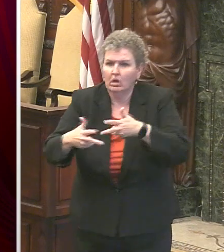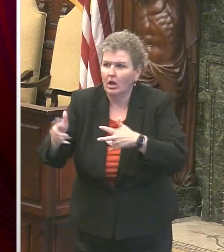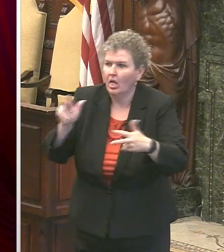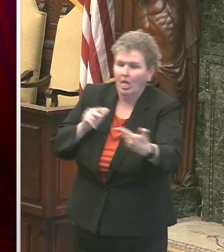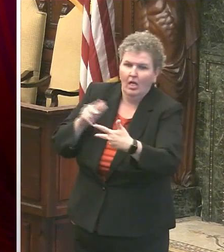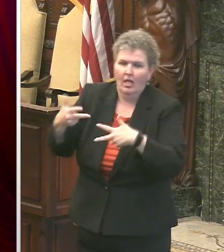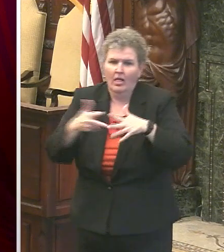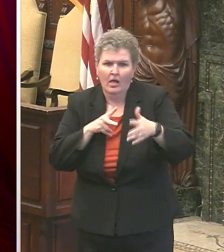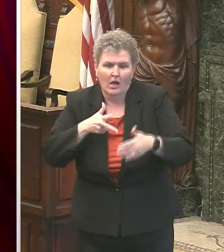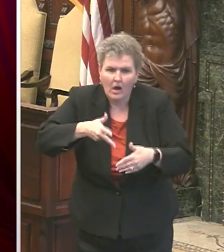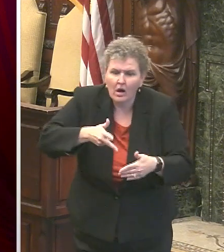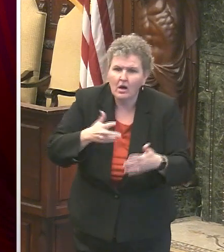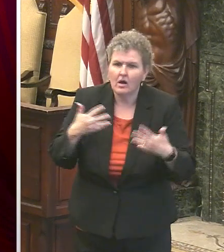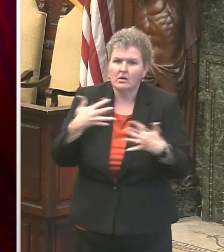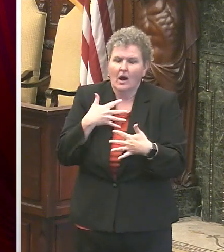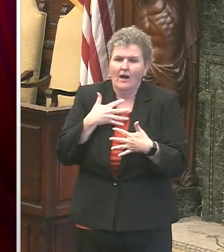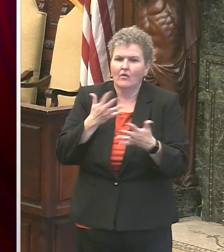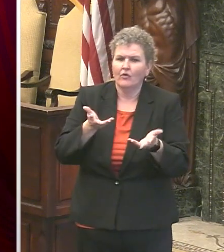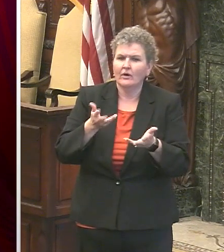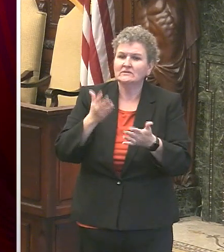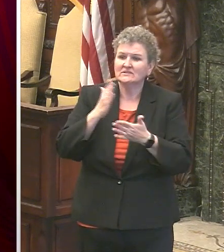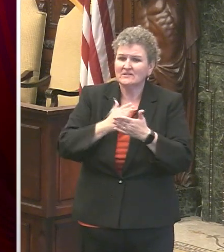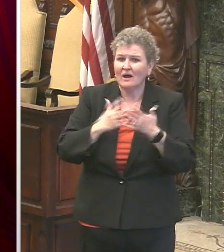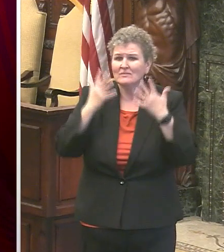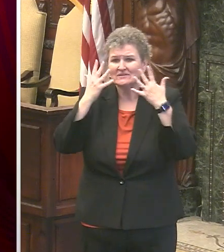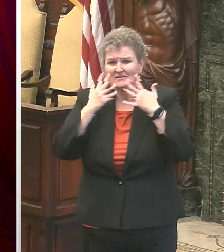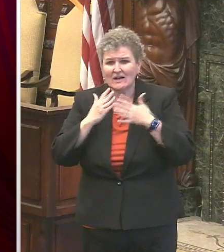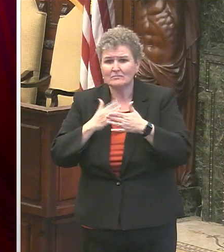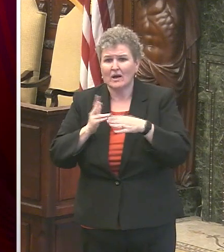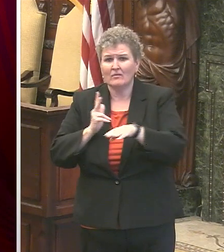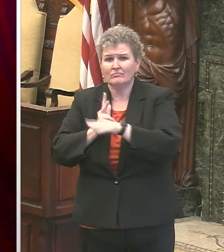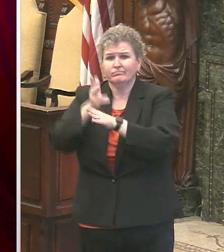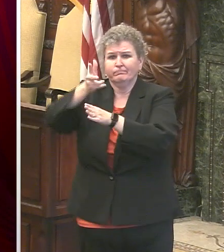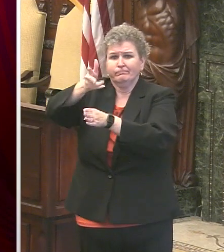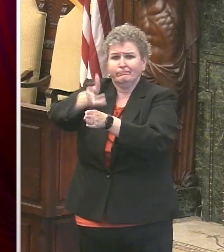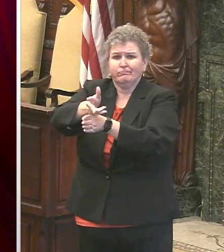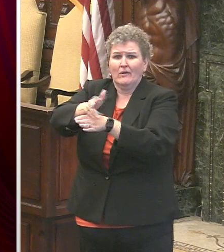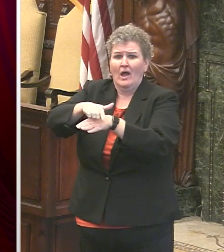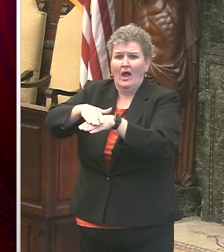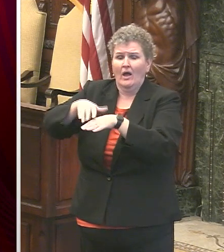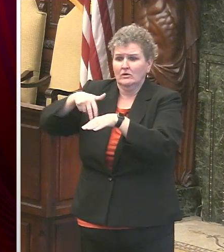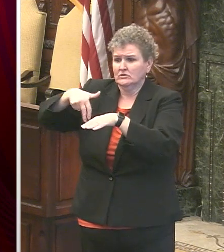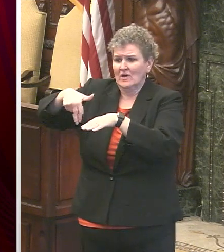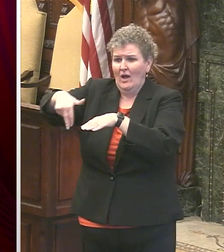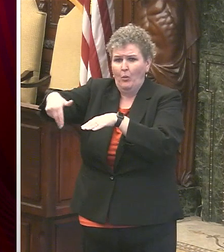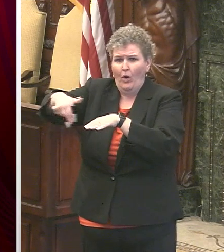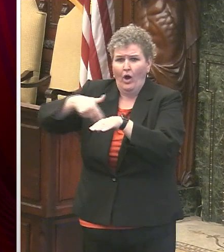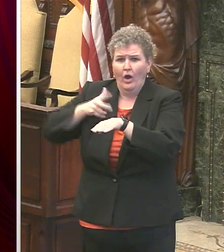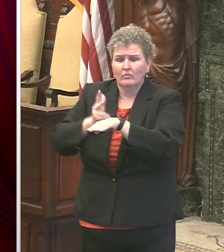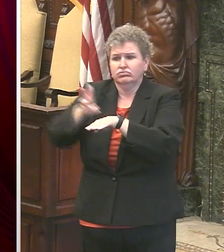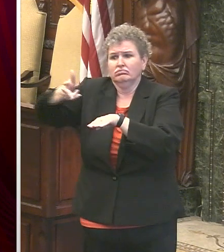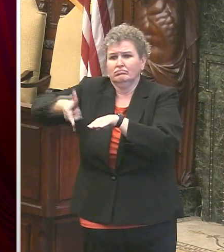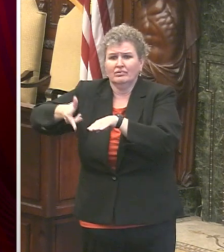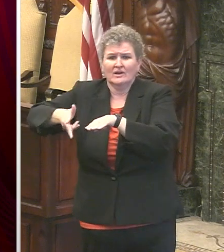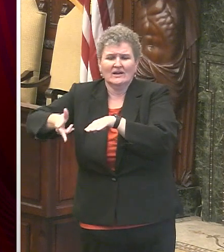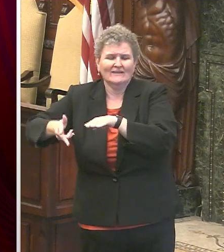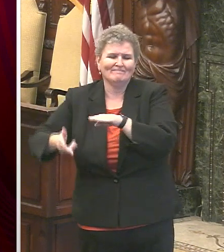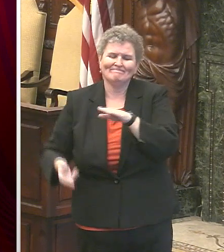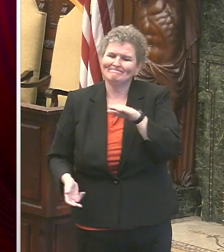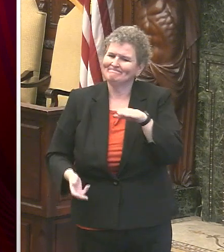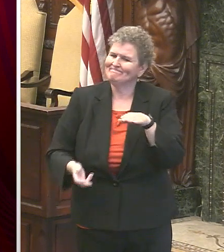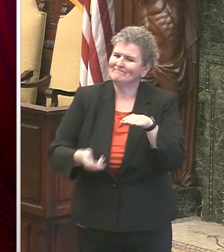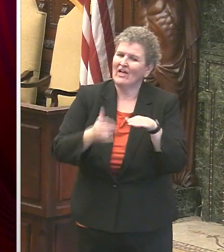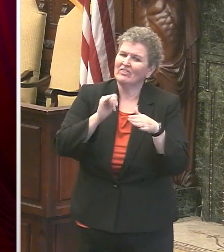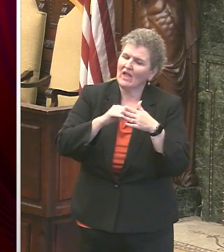traffic. Some of them sadly want to drive up on the pavement and also scare people. So I think if we come to some kind of